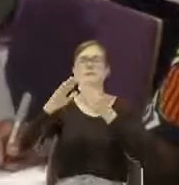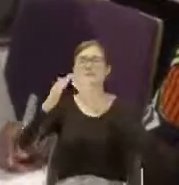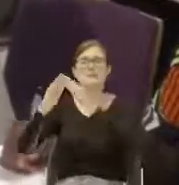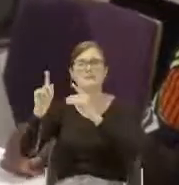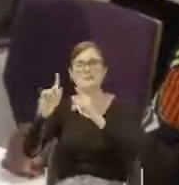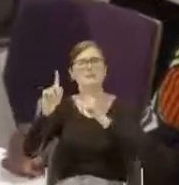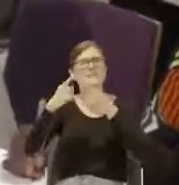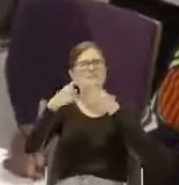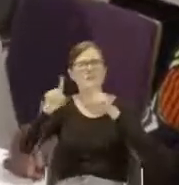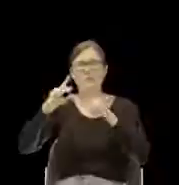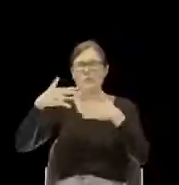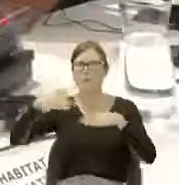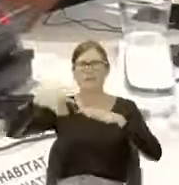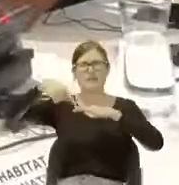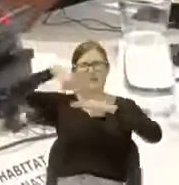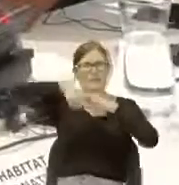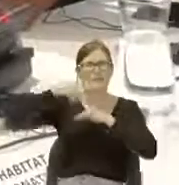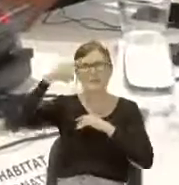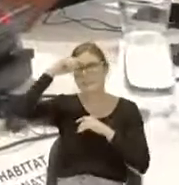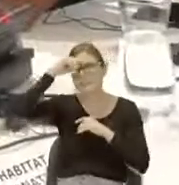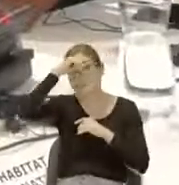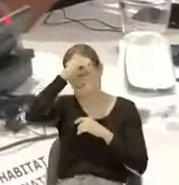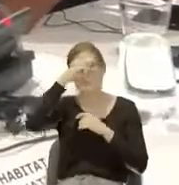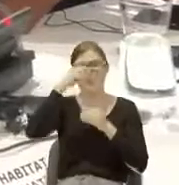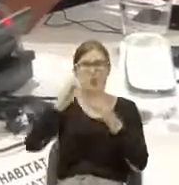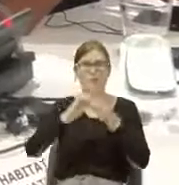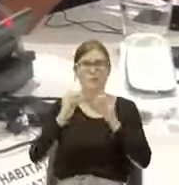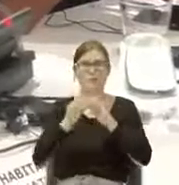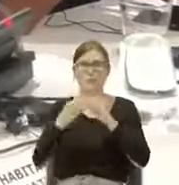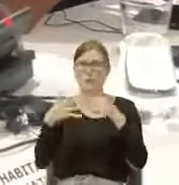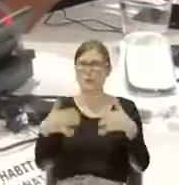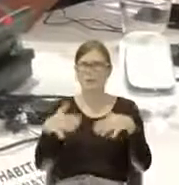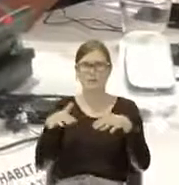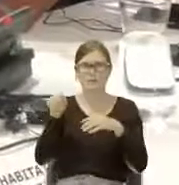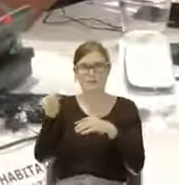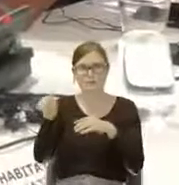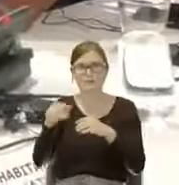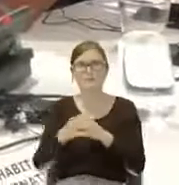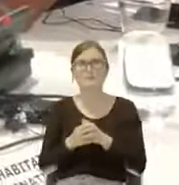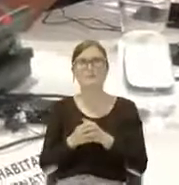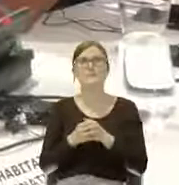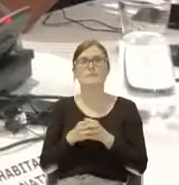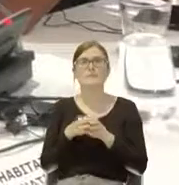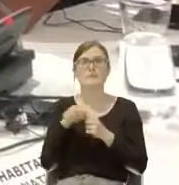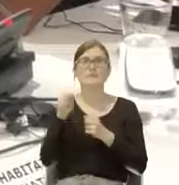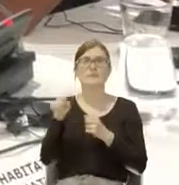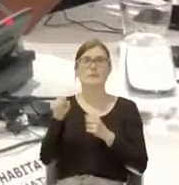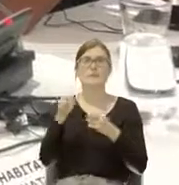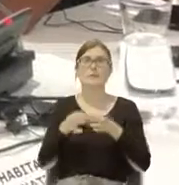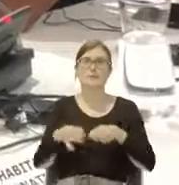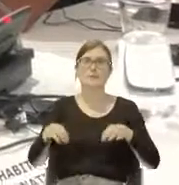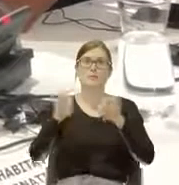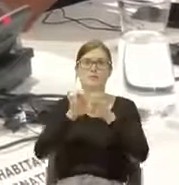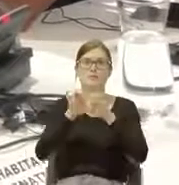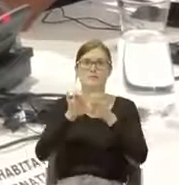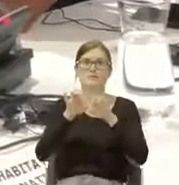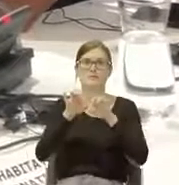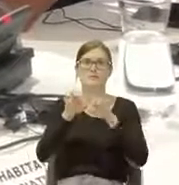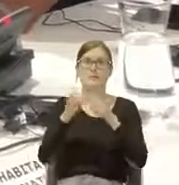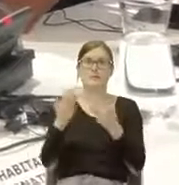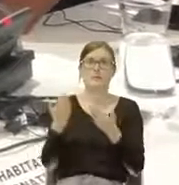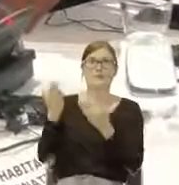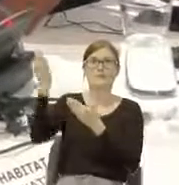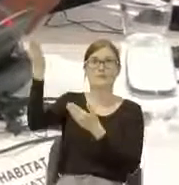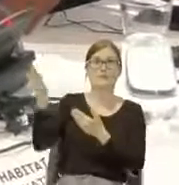to have Adriana Allen with us here today, president of Habitat International Coalition and